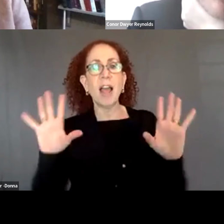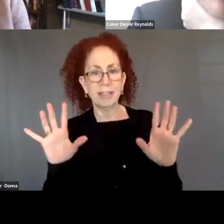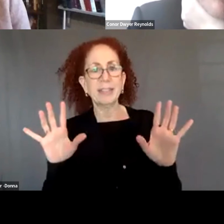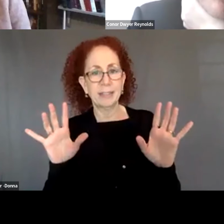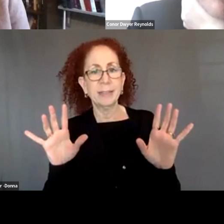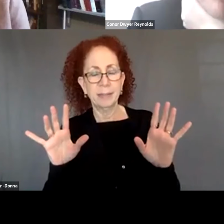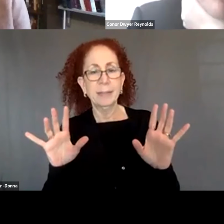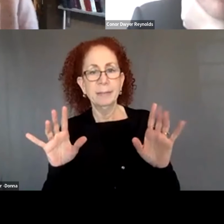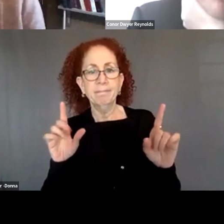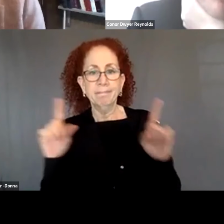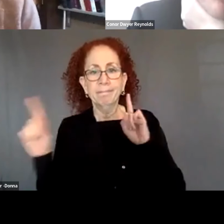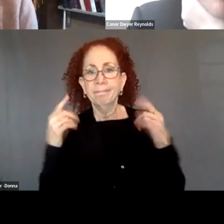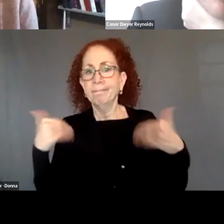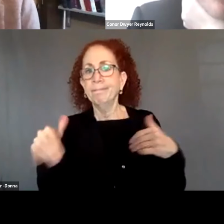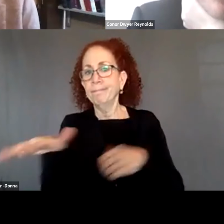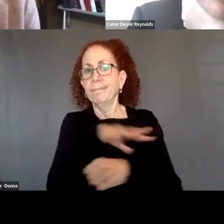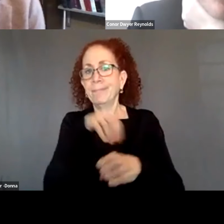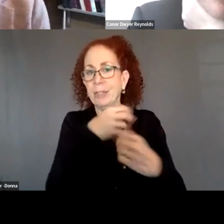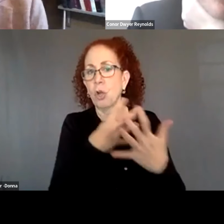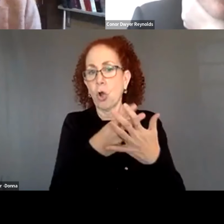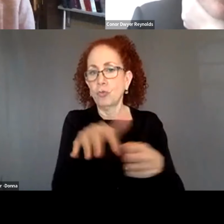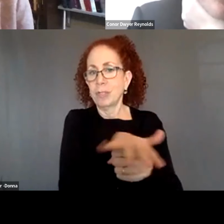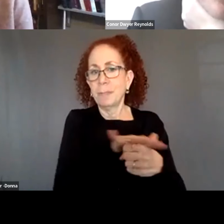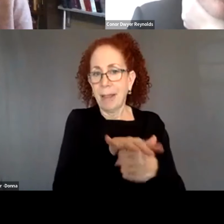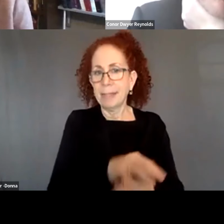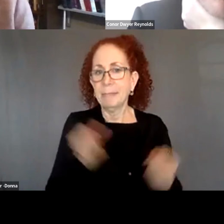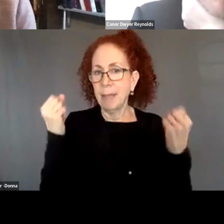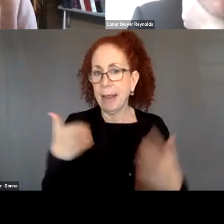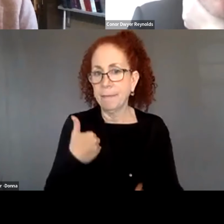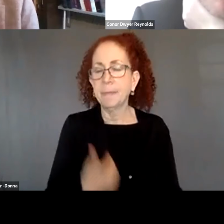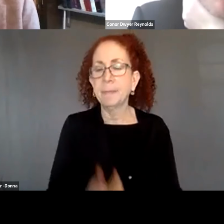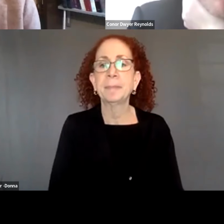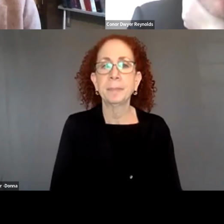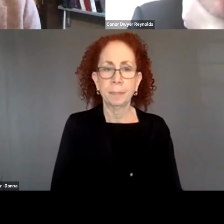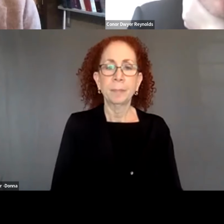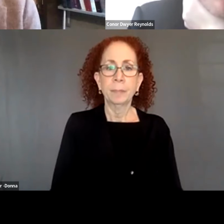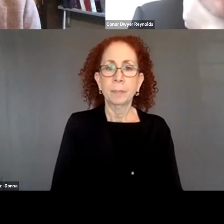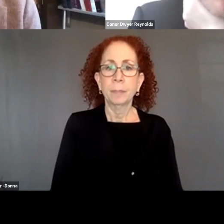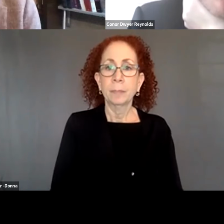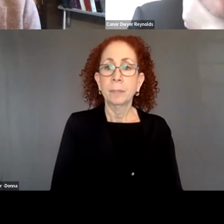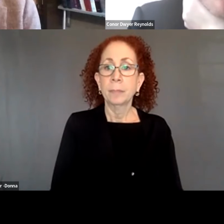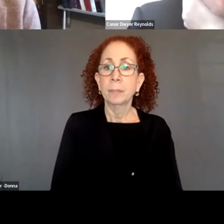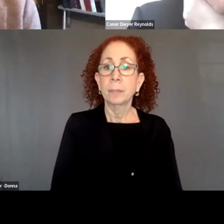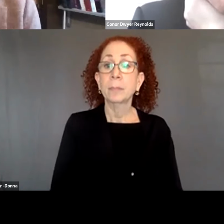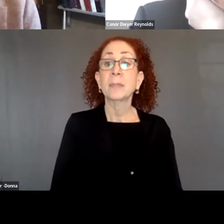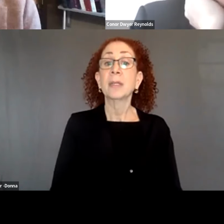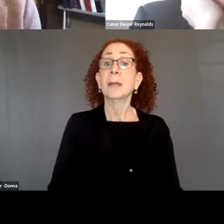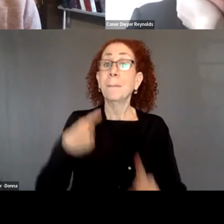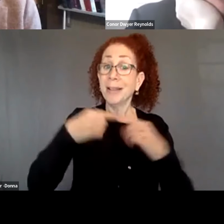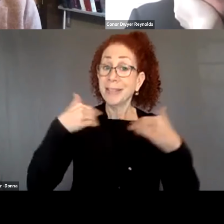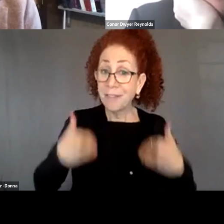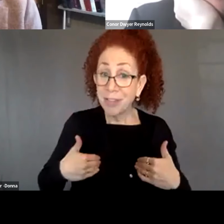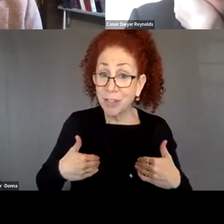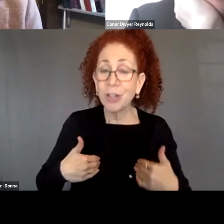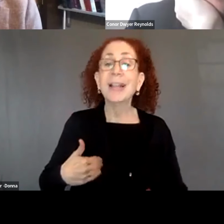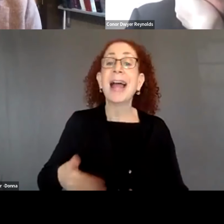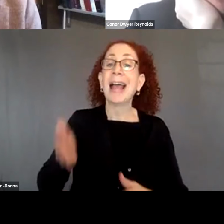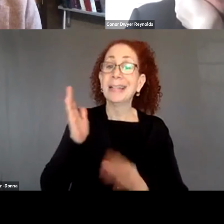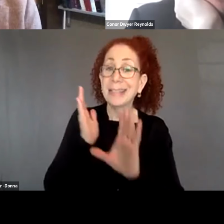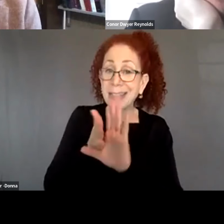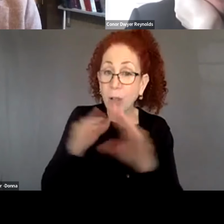of our carceral spaces, many of our carceral spaces, I should say, as well as physical and psychological harms that stem